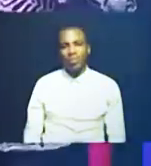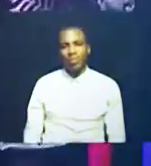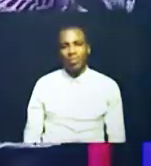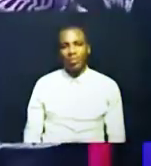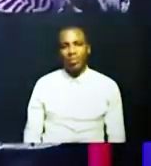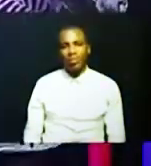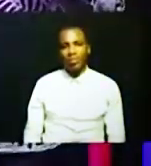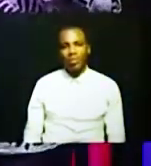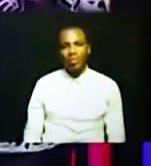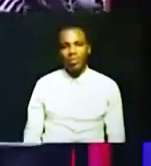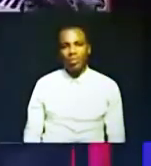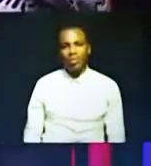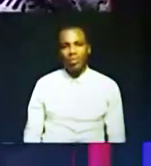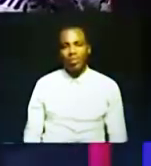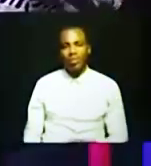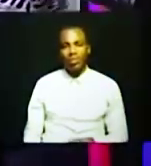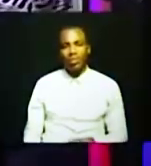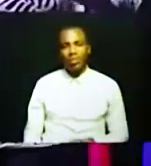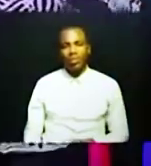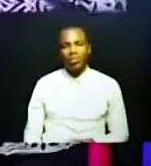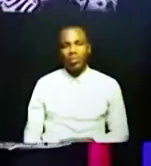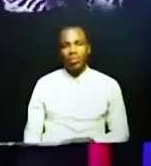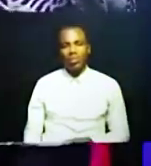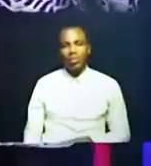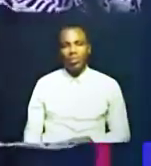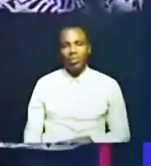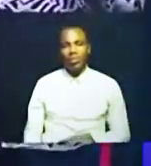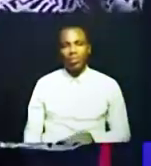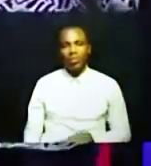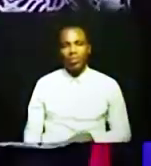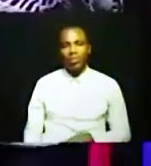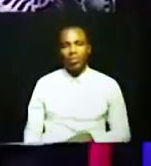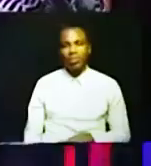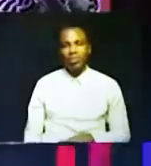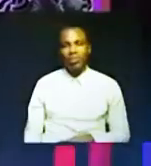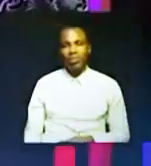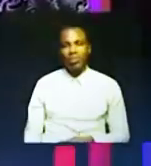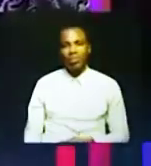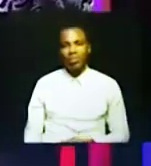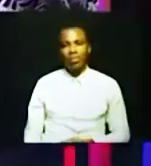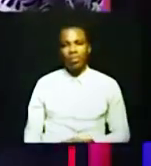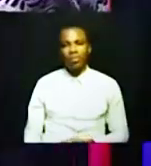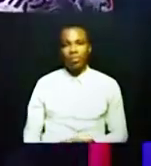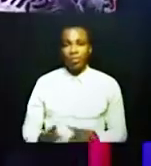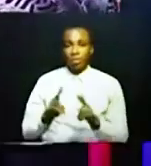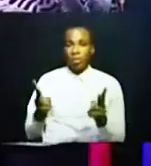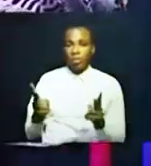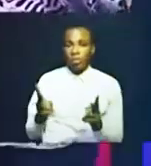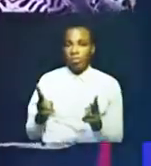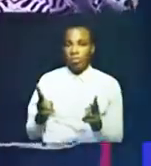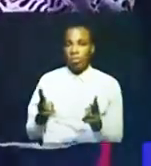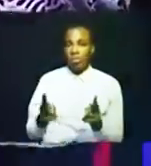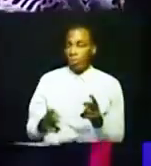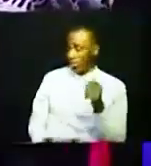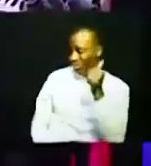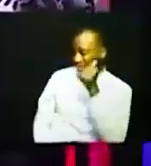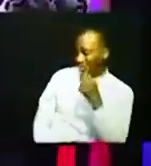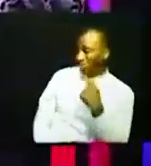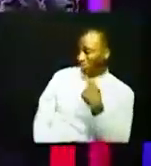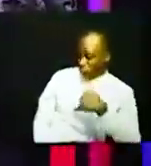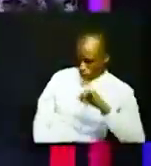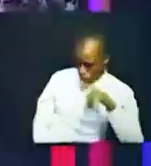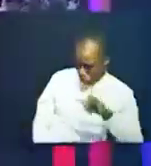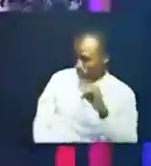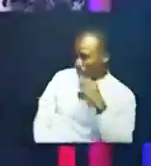edi wo ho abefo kwantimponso a obehu de nipa edwene enemre. Mrs. Peel, we are highly